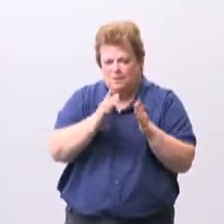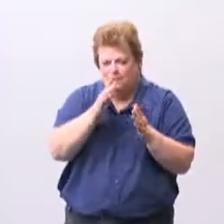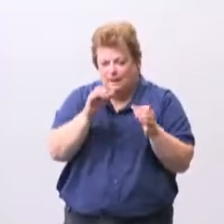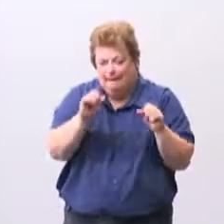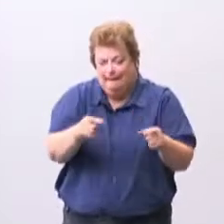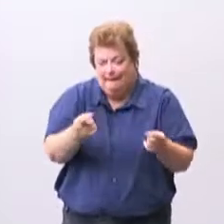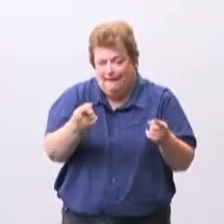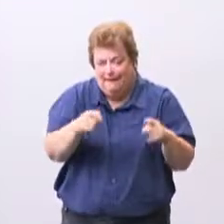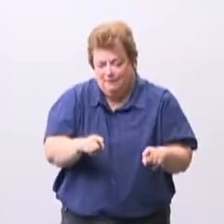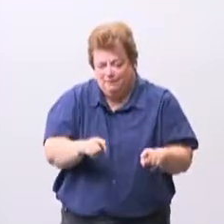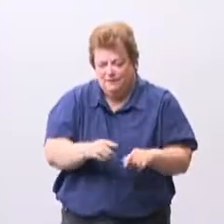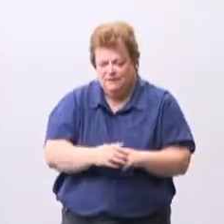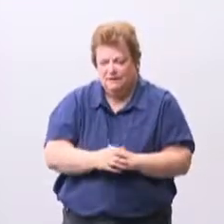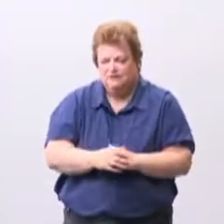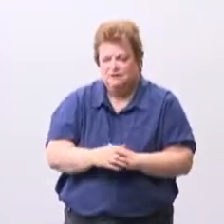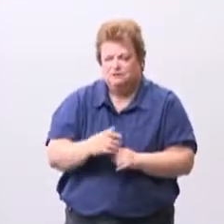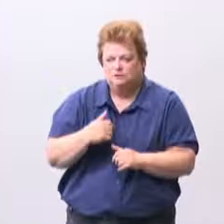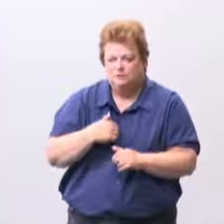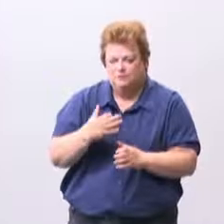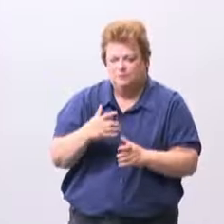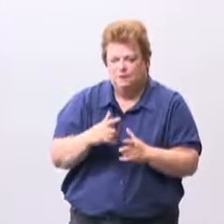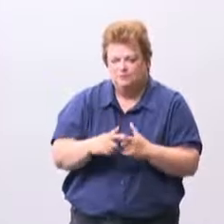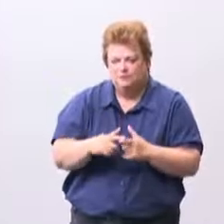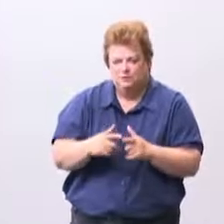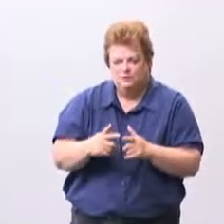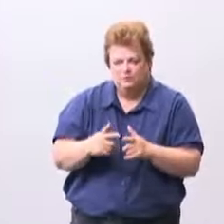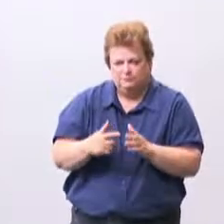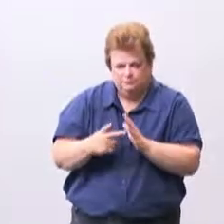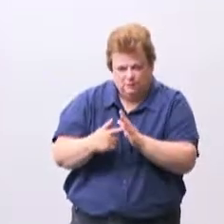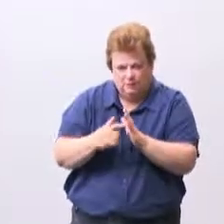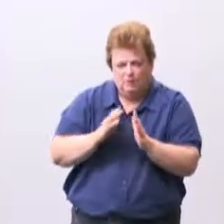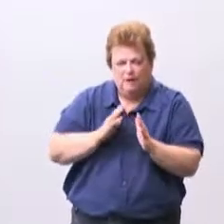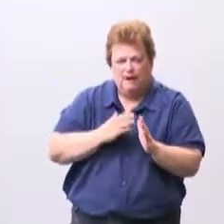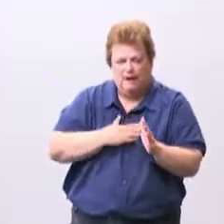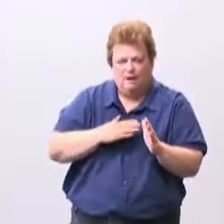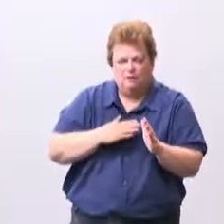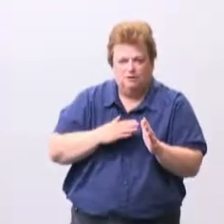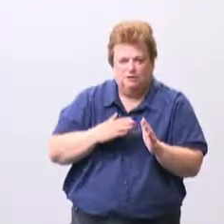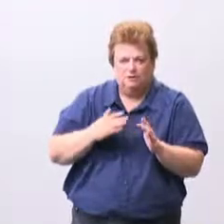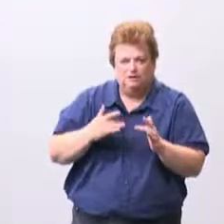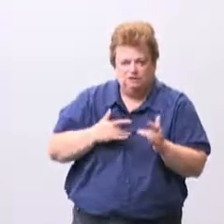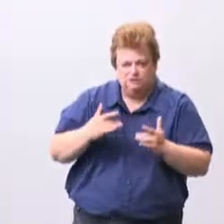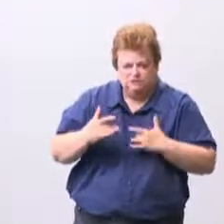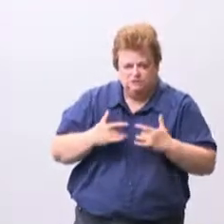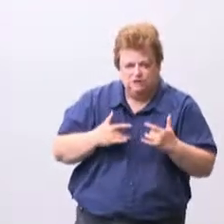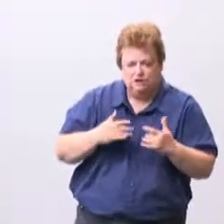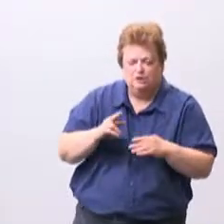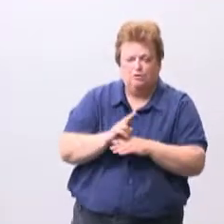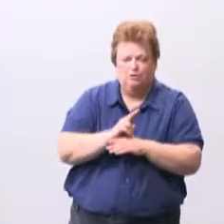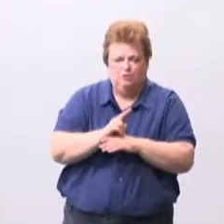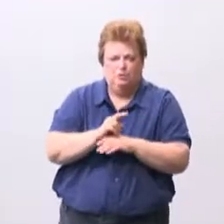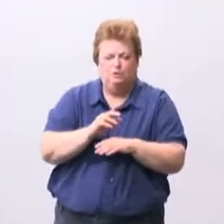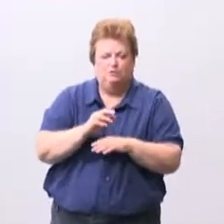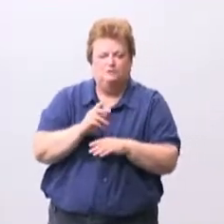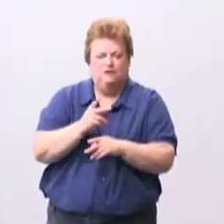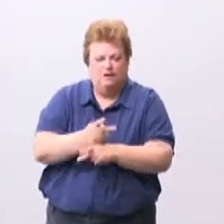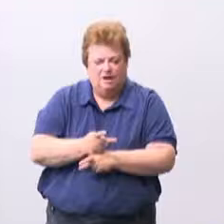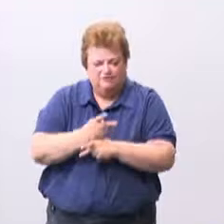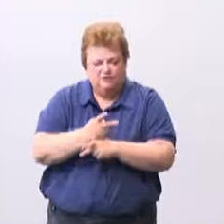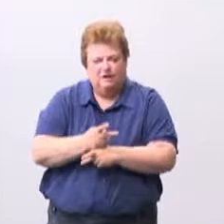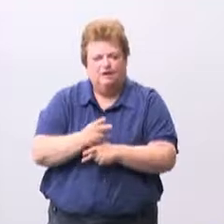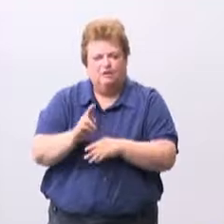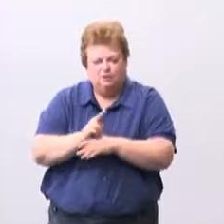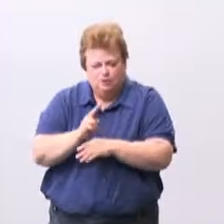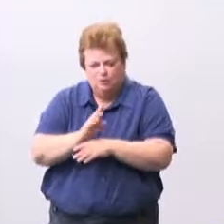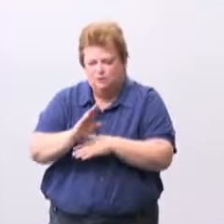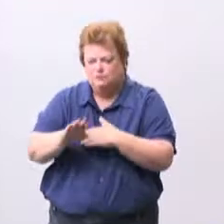want to, express concern and that people use caution and use the available tools that they